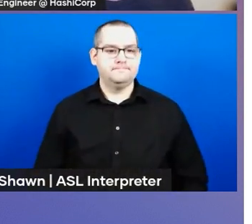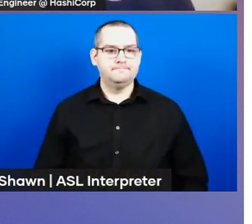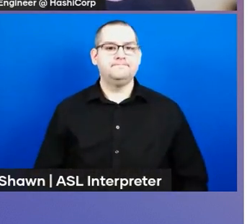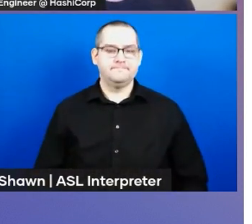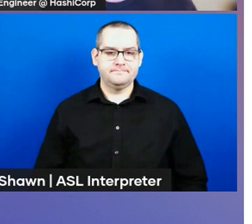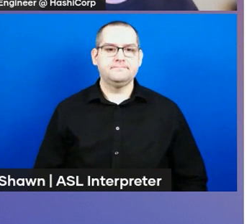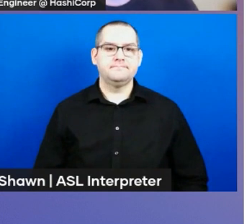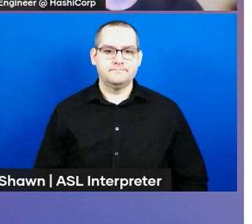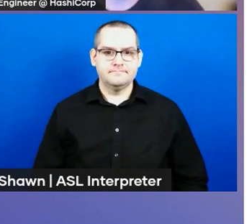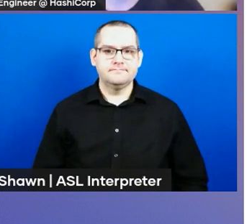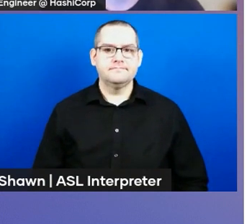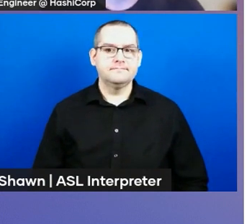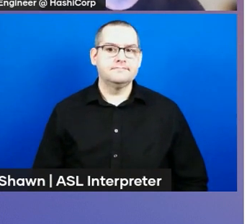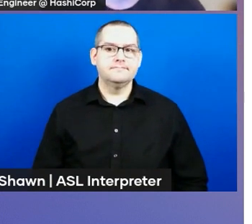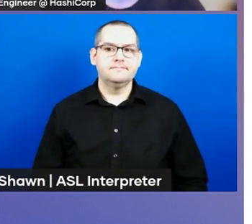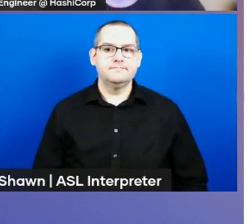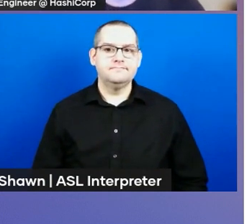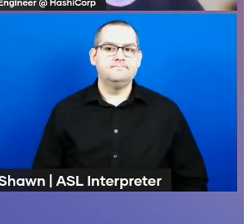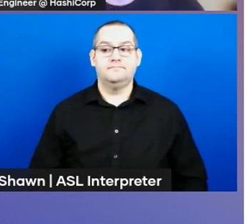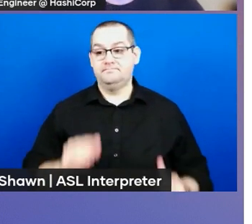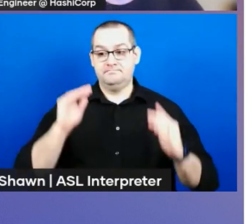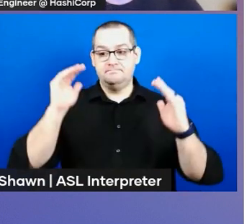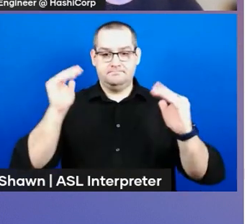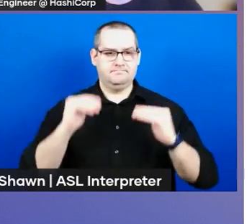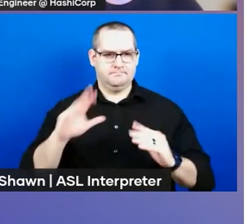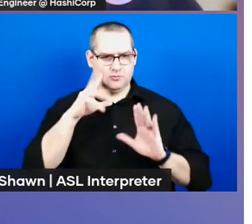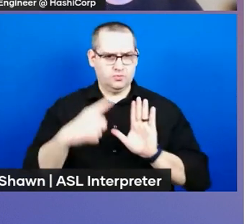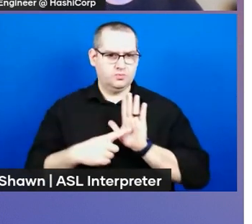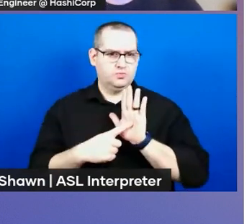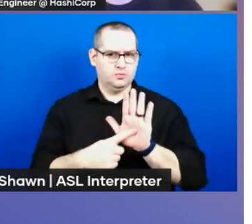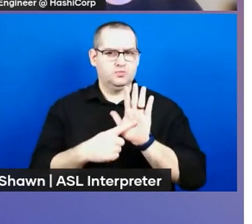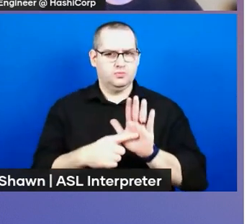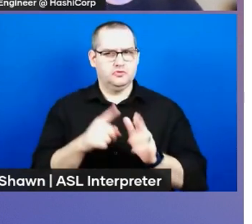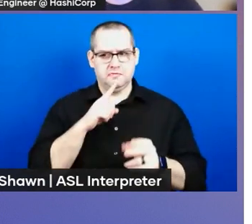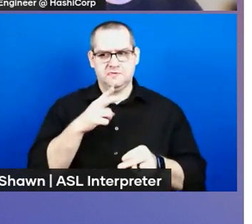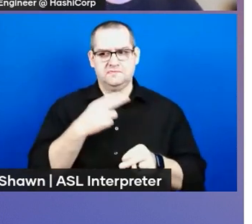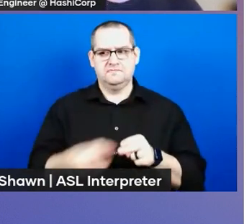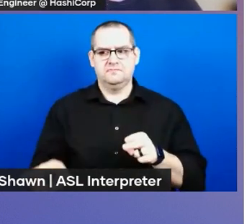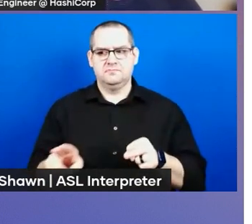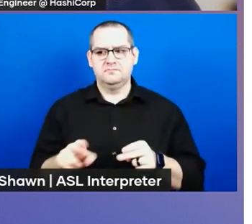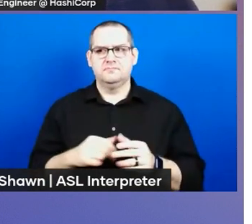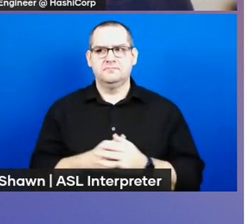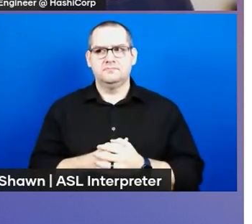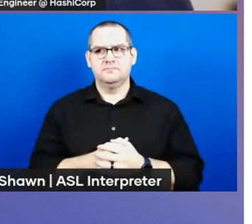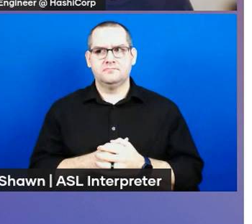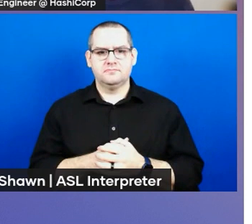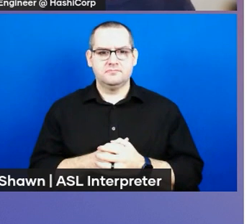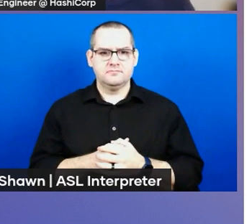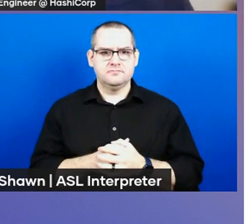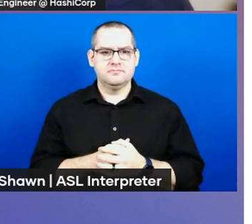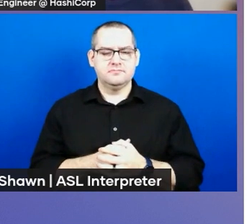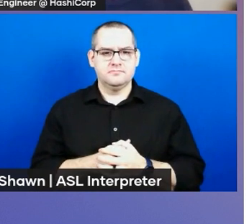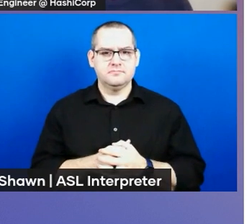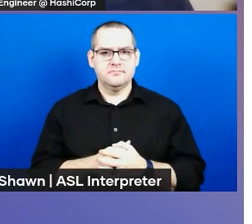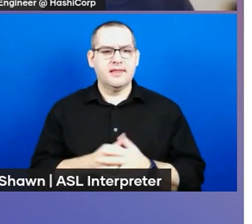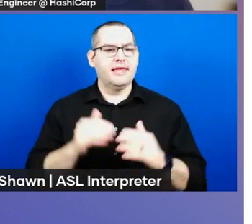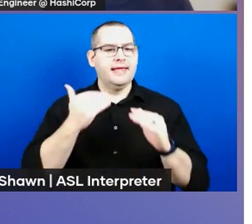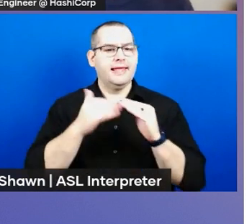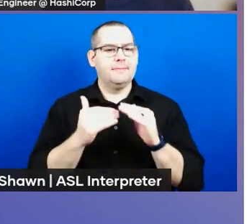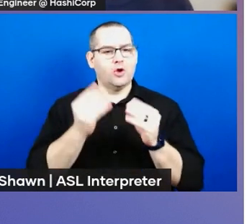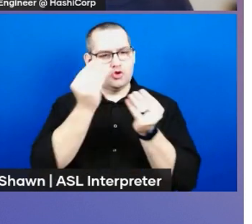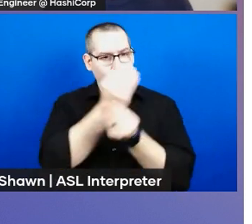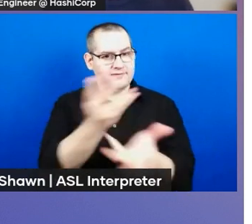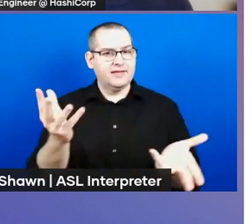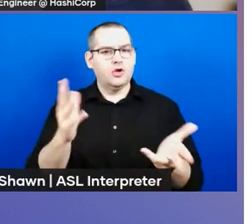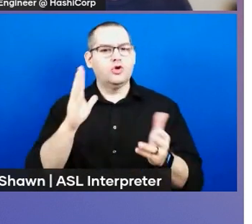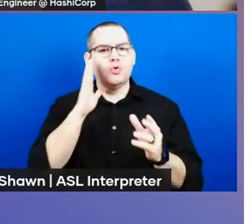Let's see, next thing, I think next I'll show just real quickly our email notifications. So we plan to expand this more,